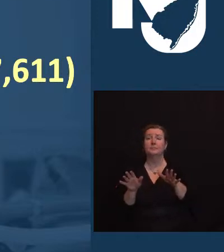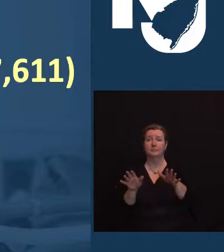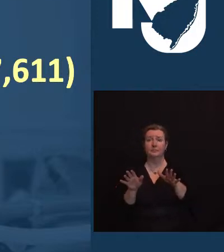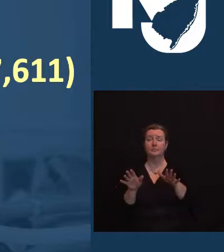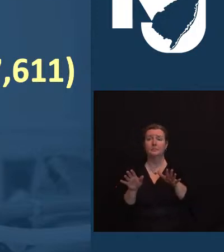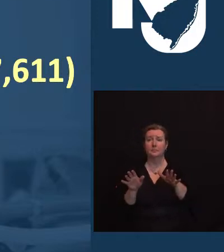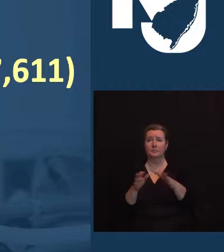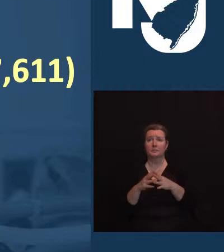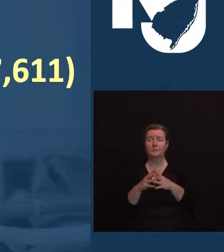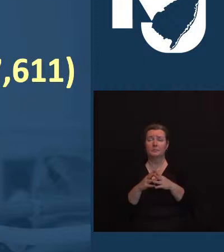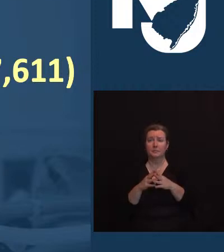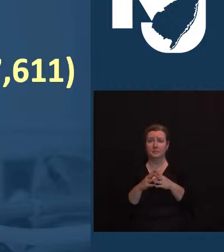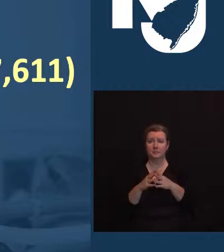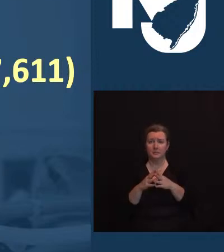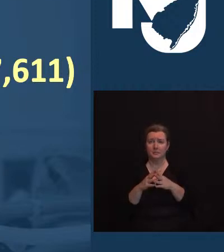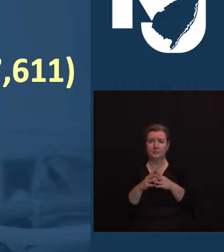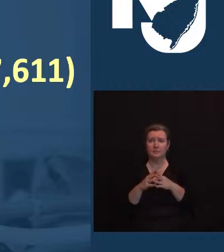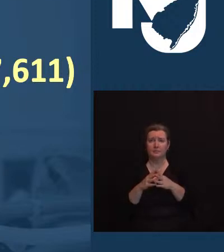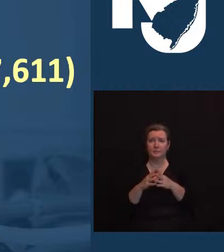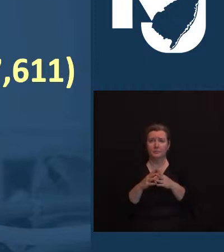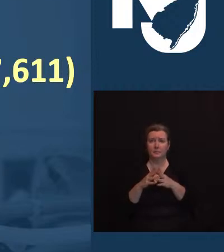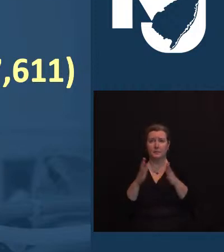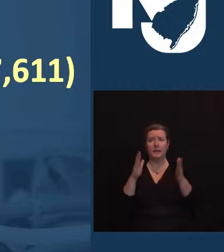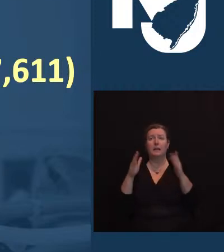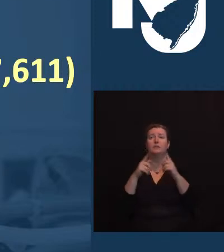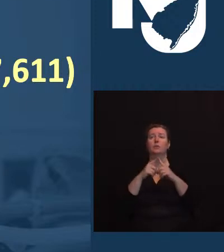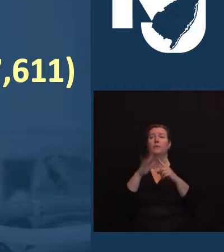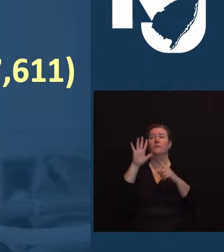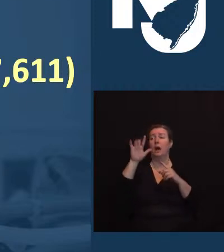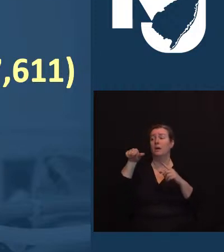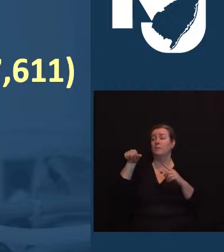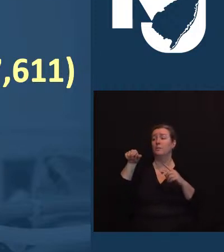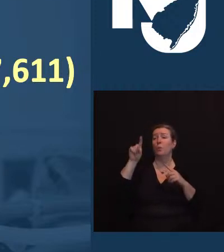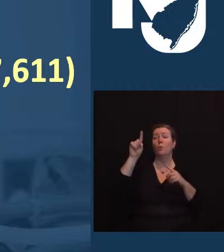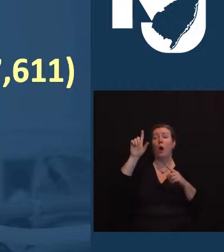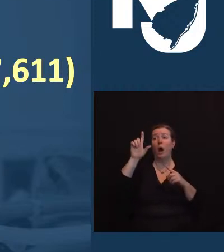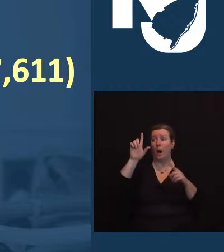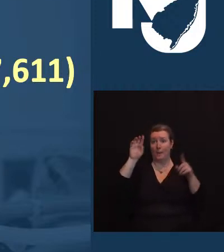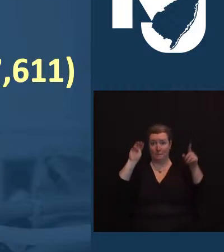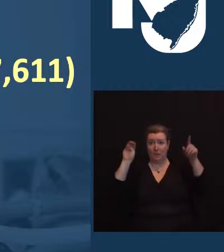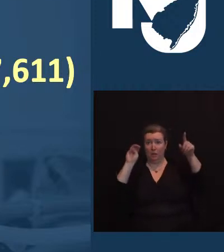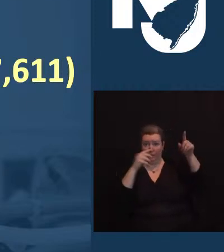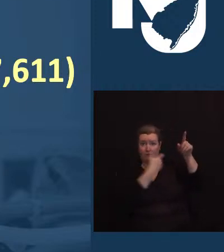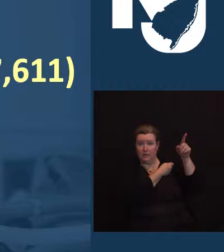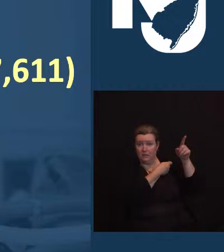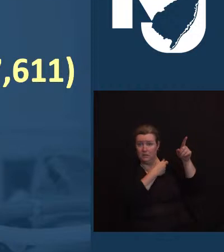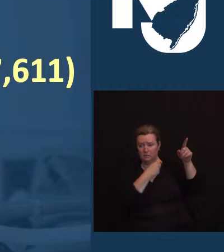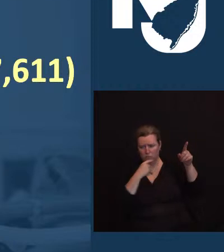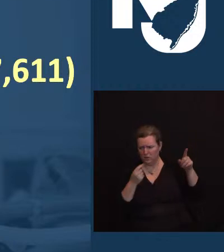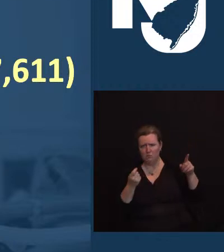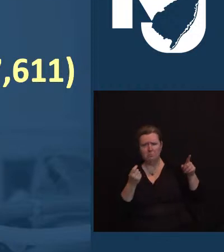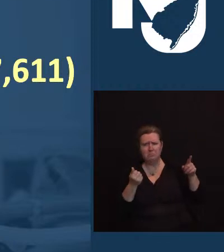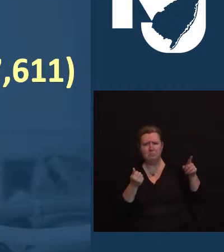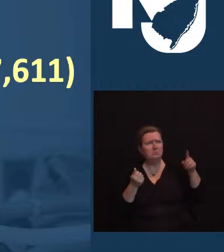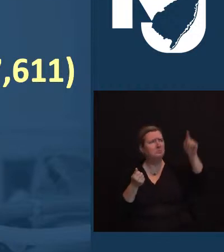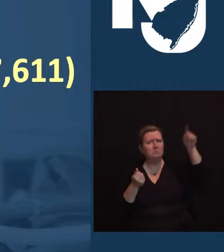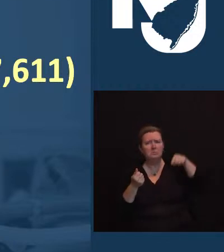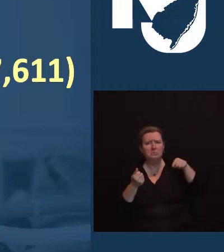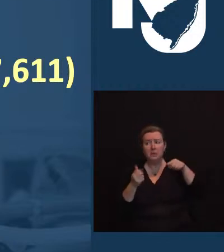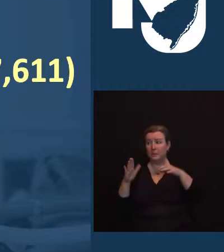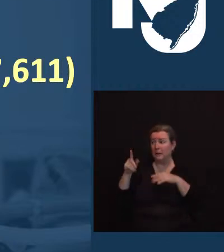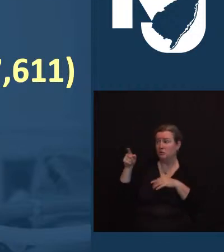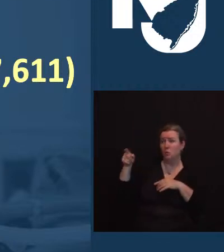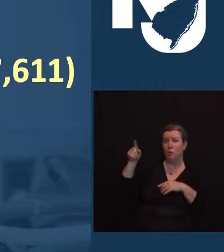than 5.1 million fully vaccinated individuals pales in comparison to the total number of deaths due to COVID from